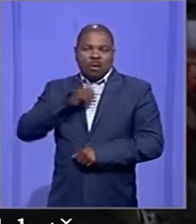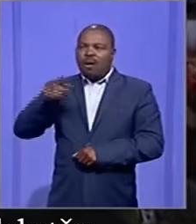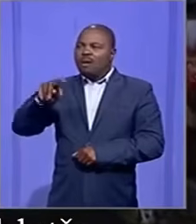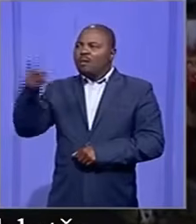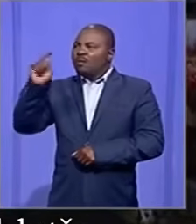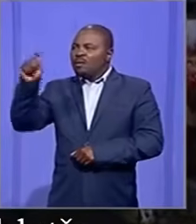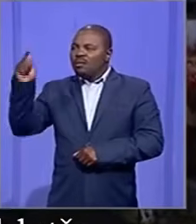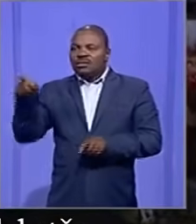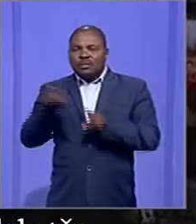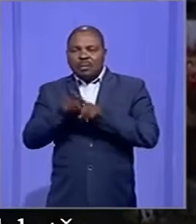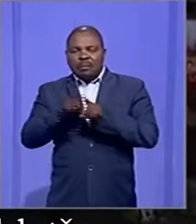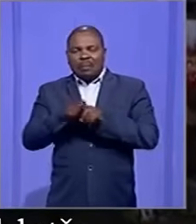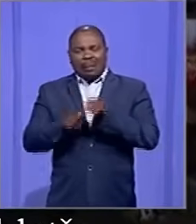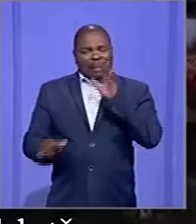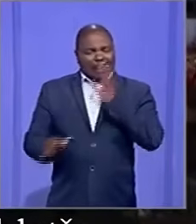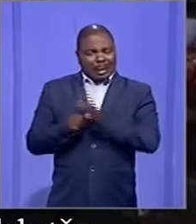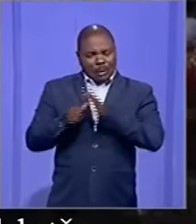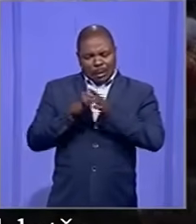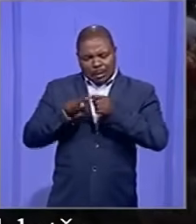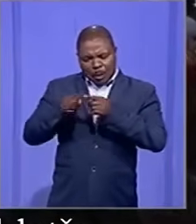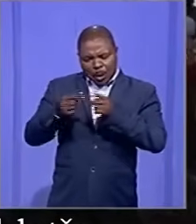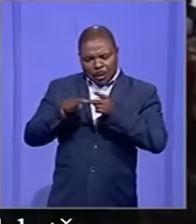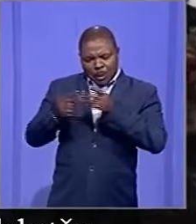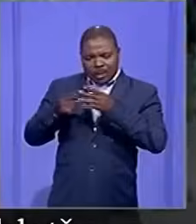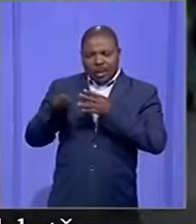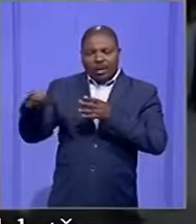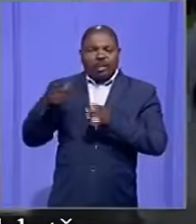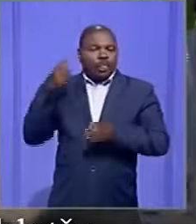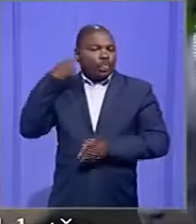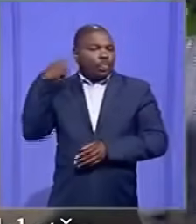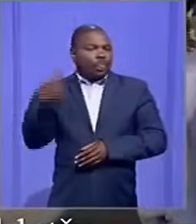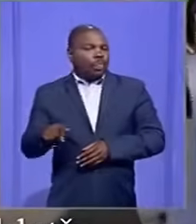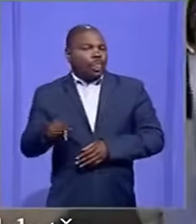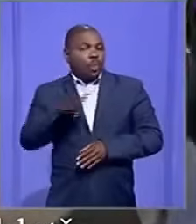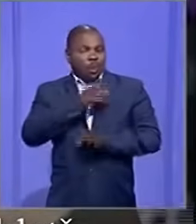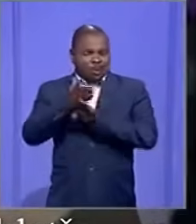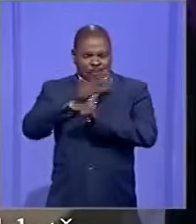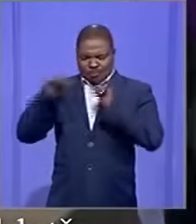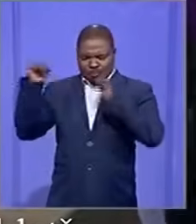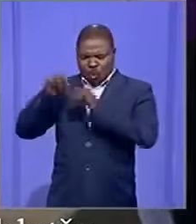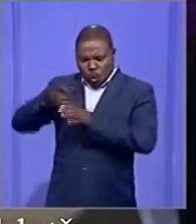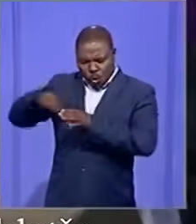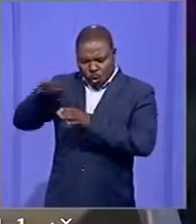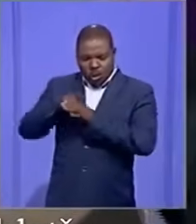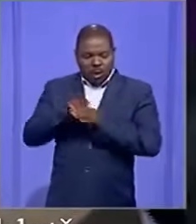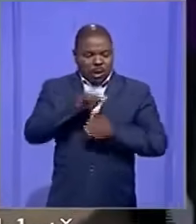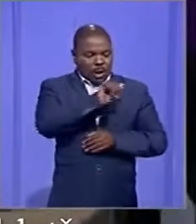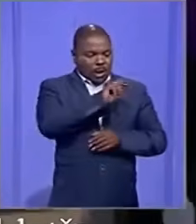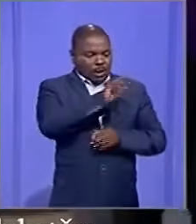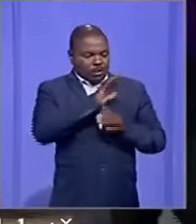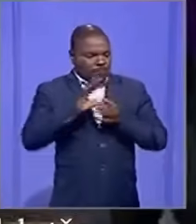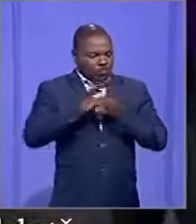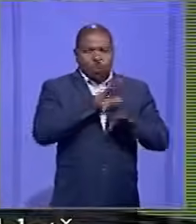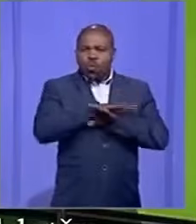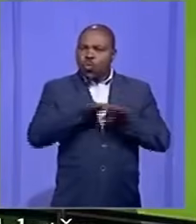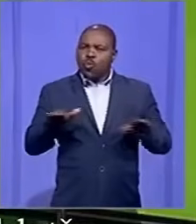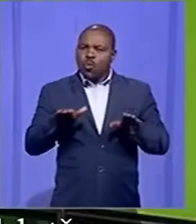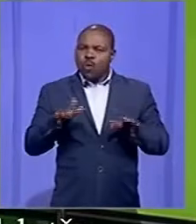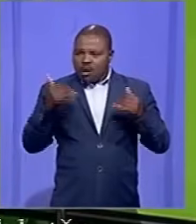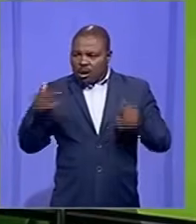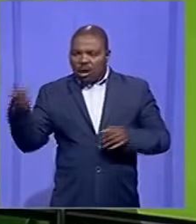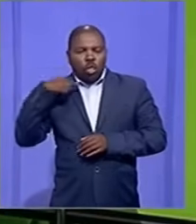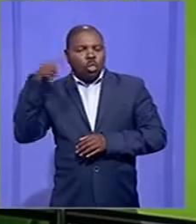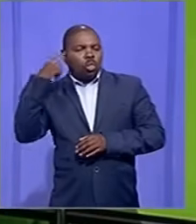dinyakwa tša pele tša motheo tšeo di beilego tša gore ba se tsenele ditherišano le ANC. So we're the first party to say,